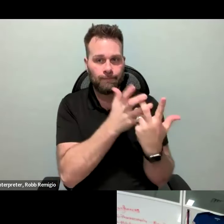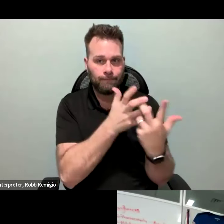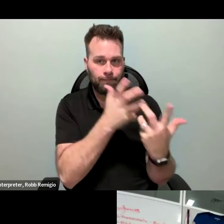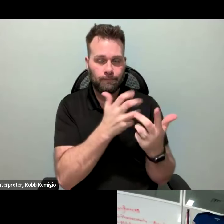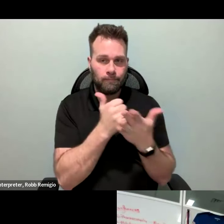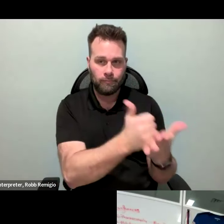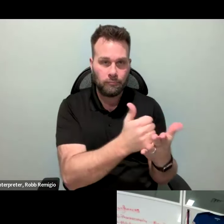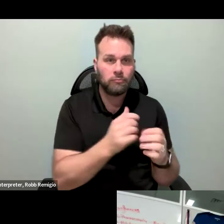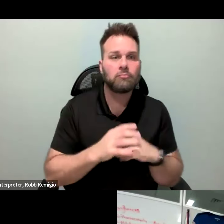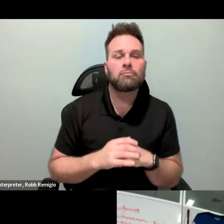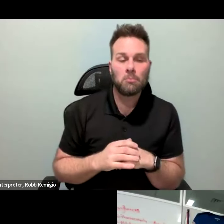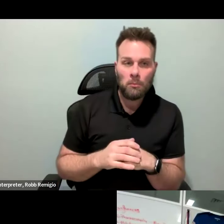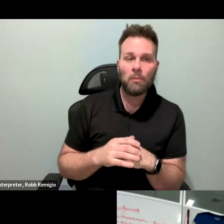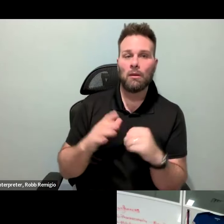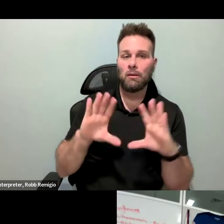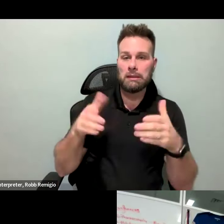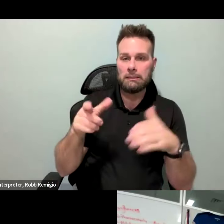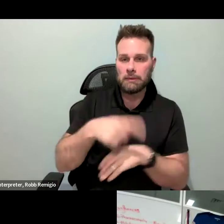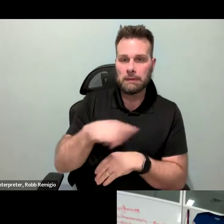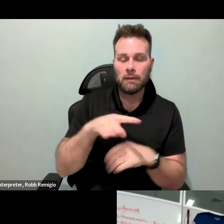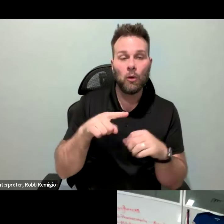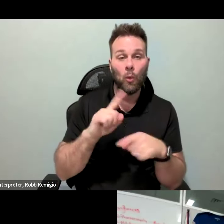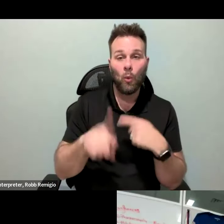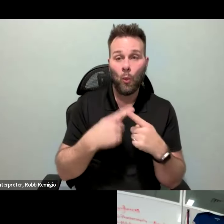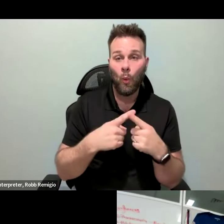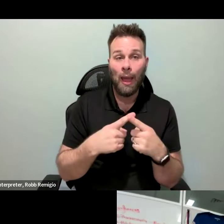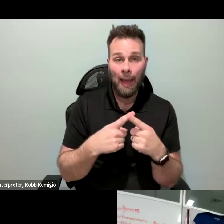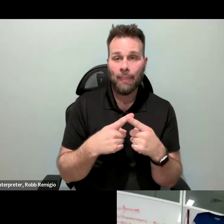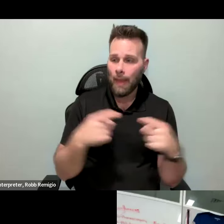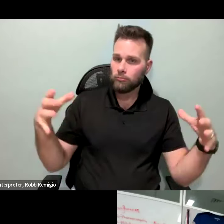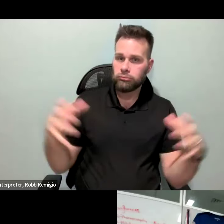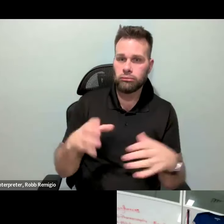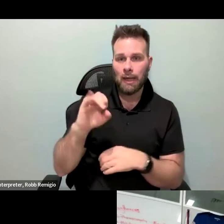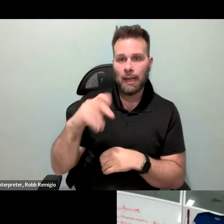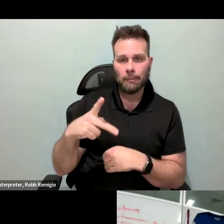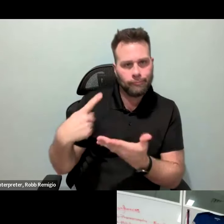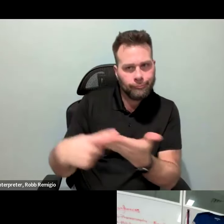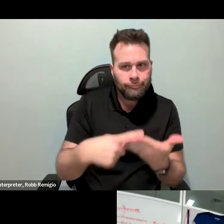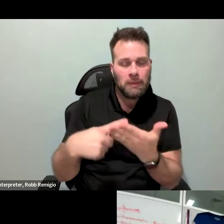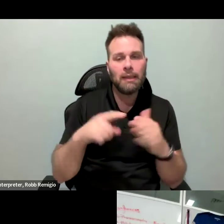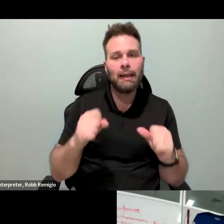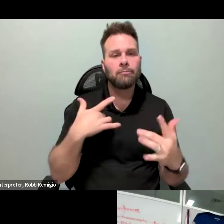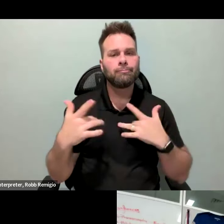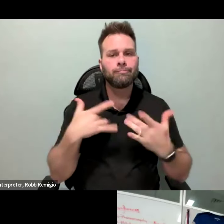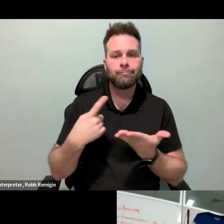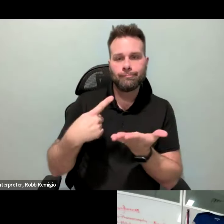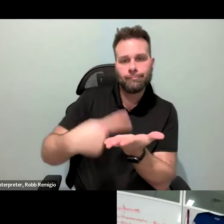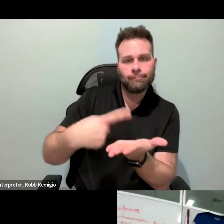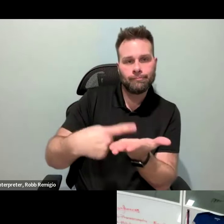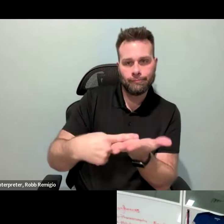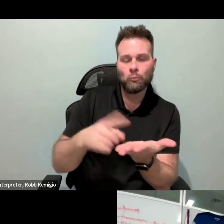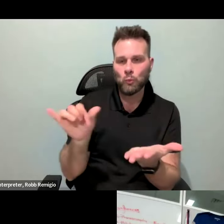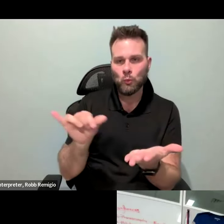teams can also, as they're talking with the IEP team, can bring up concerns that they have there as well, but